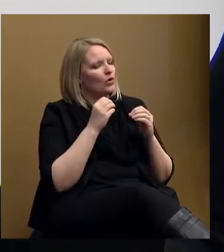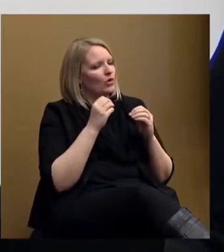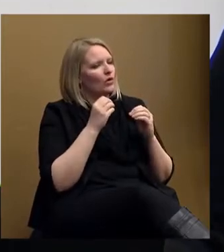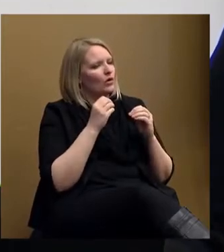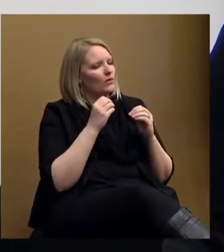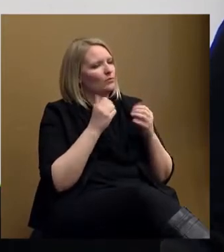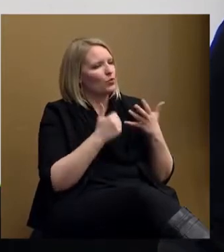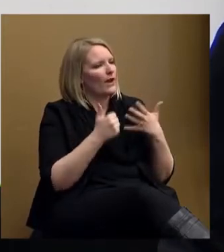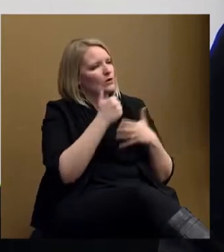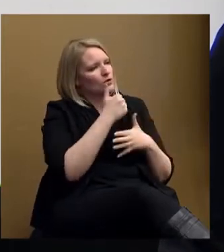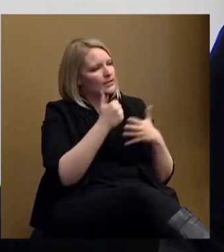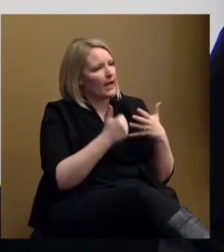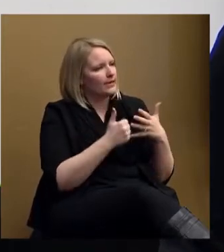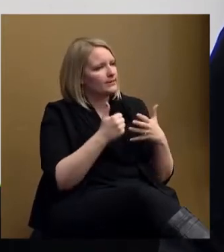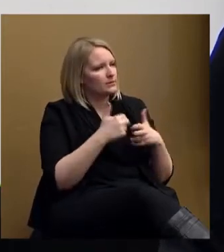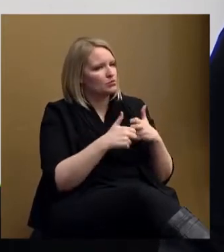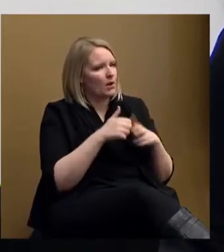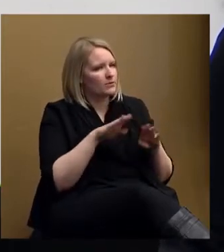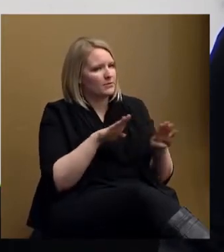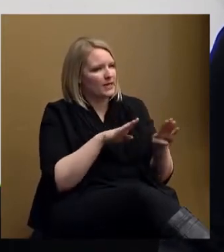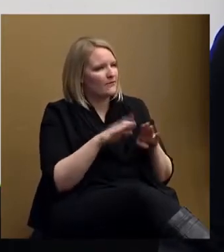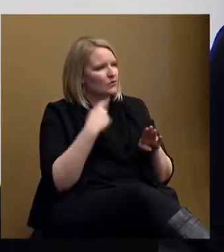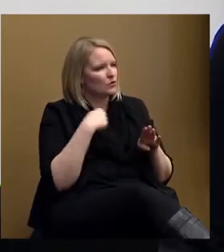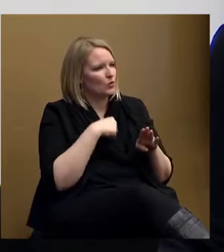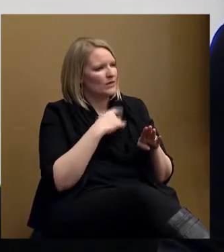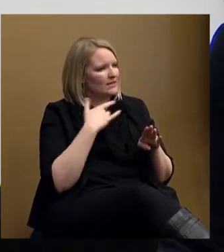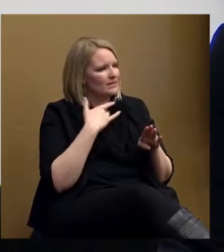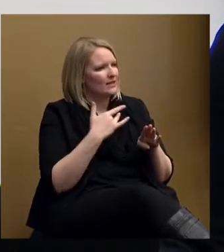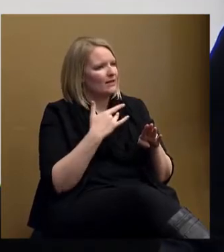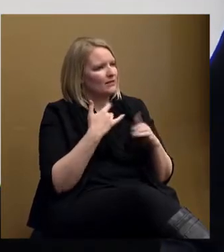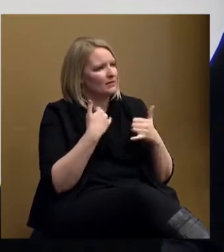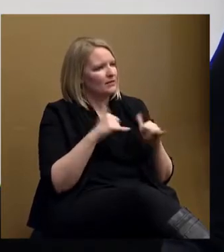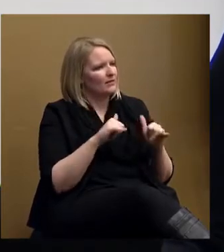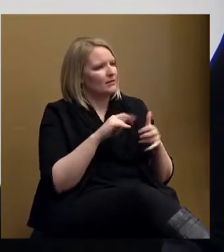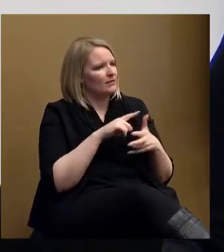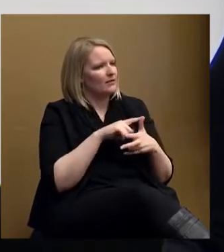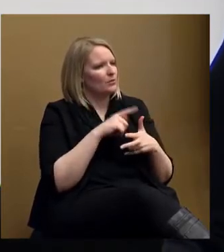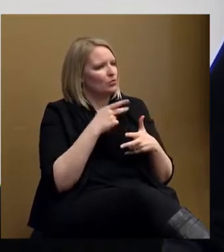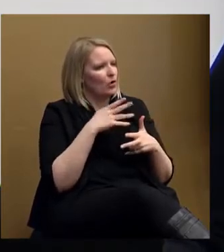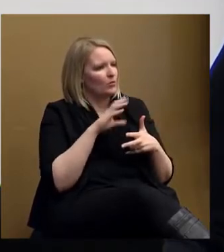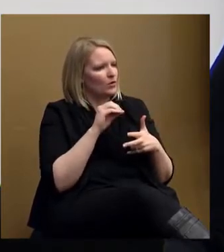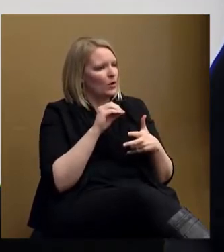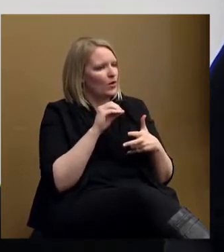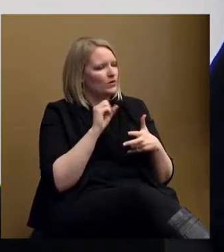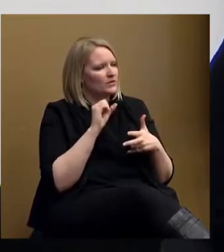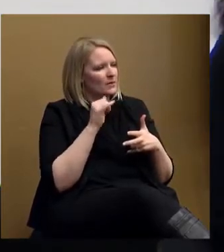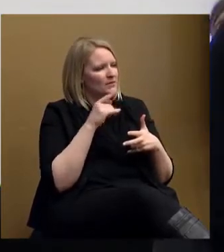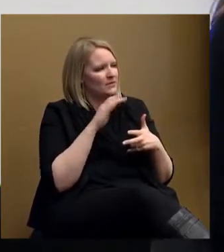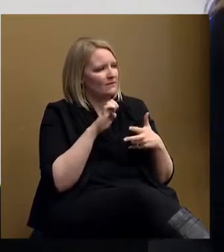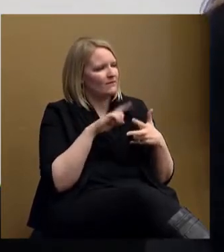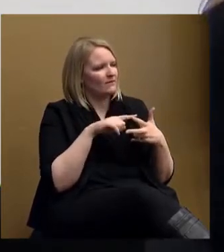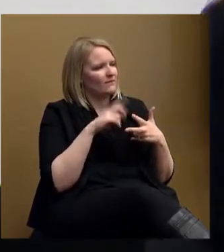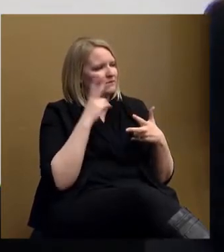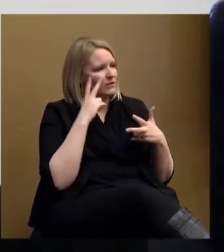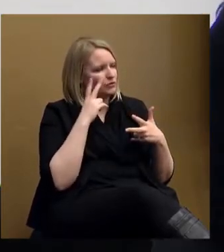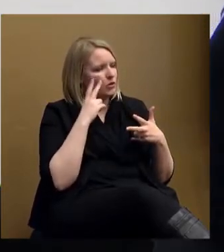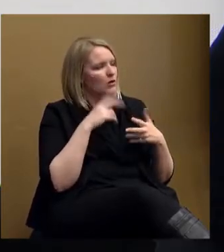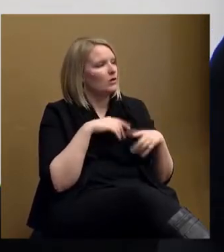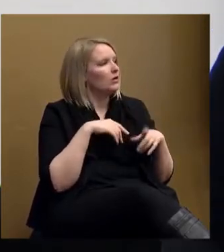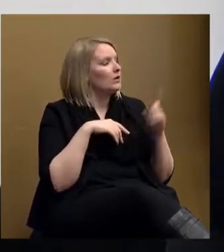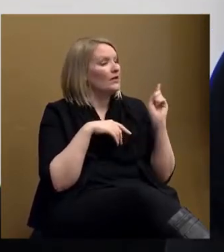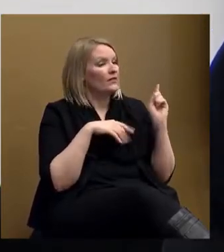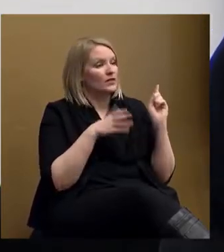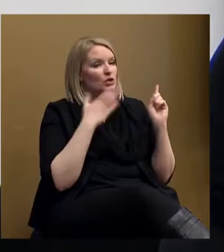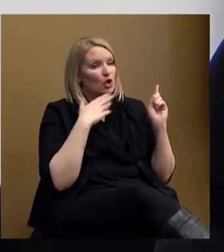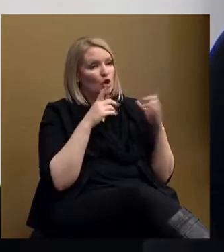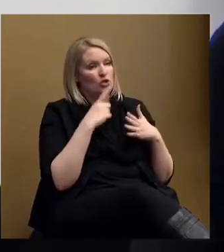problem behaviors, that we're still landing on those 2. Okay. So this is a great